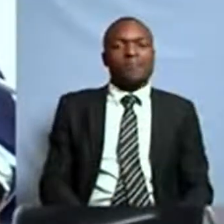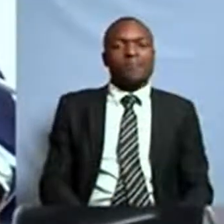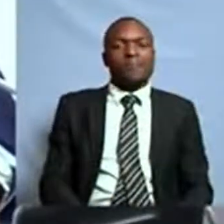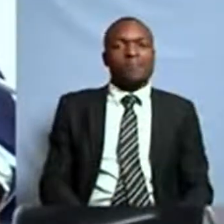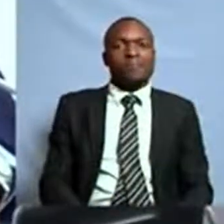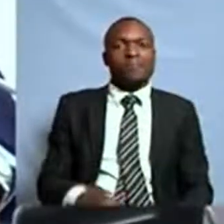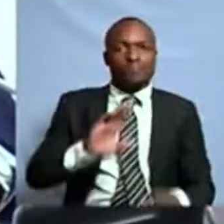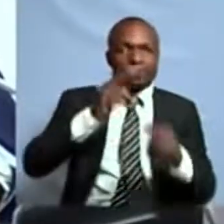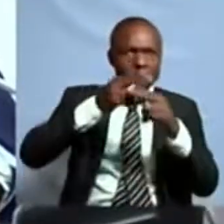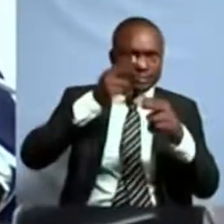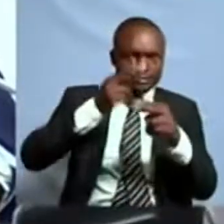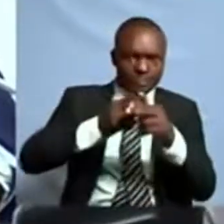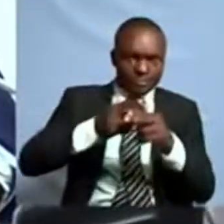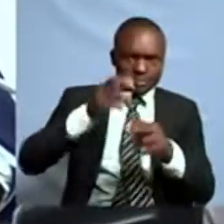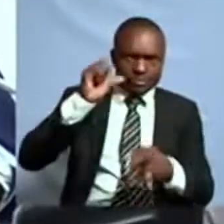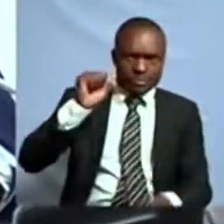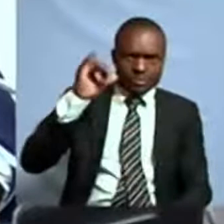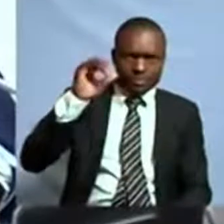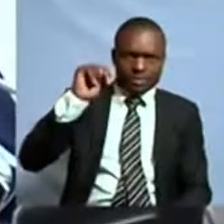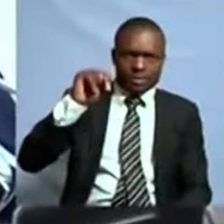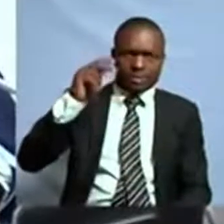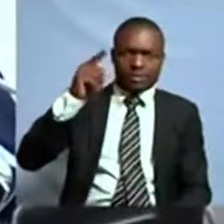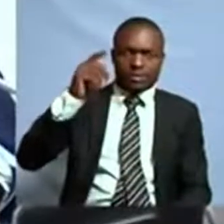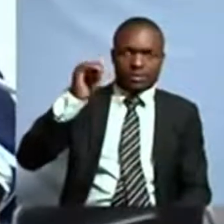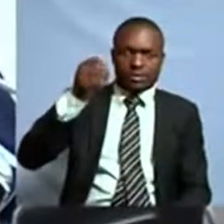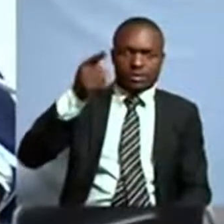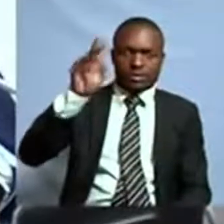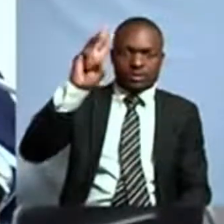My name is Nachilima Sinyangwe from ICT.